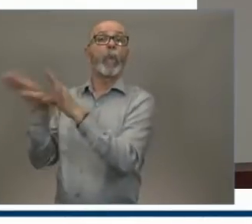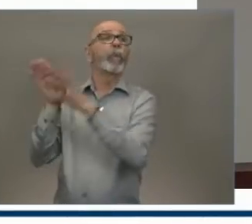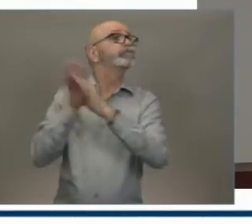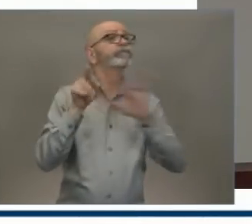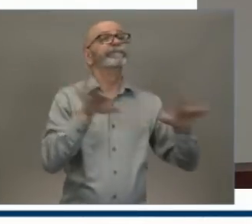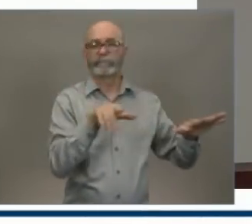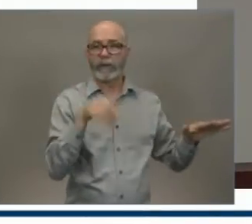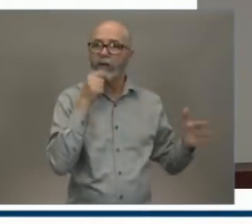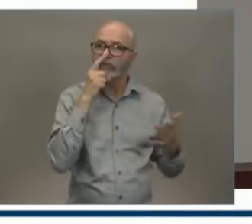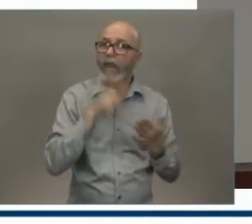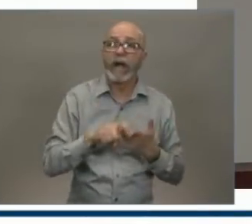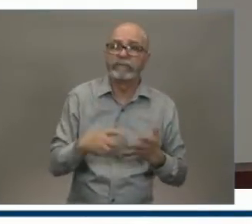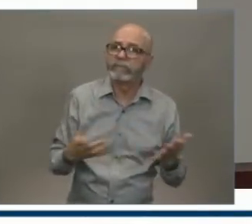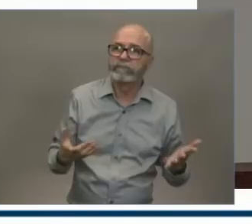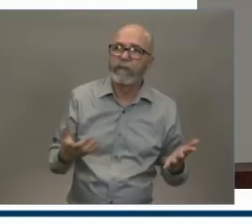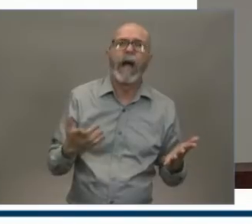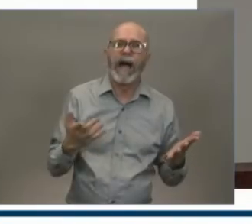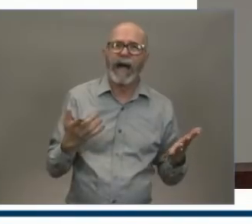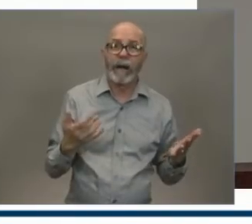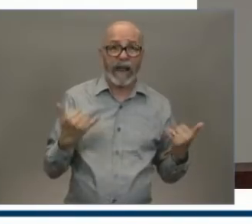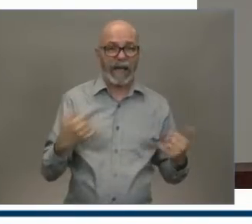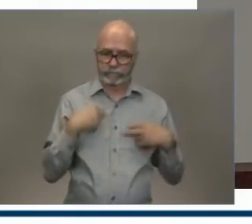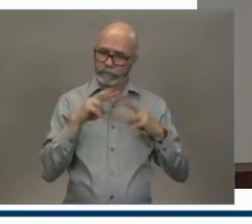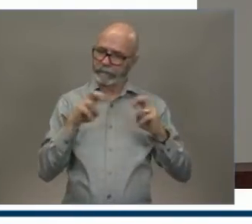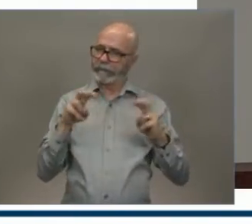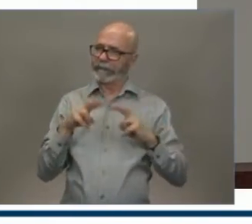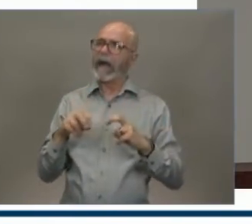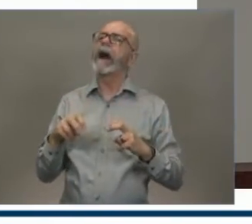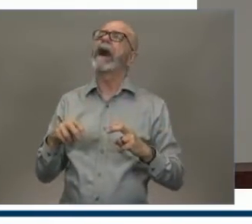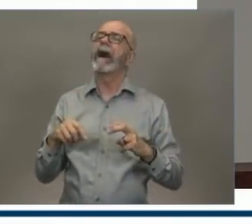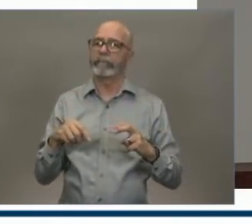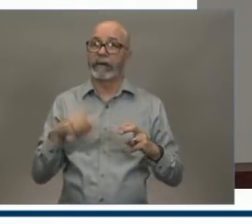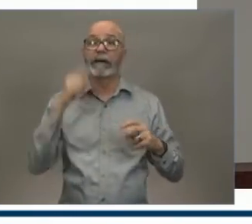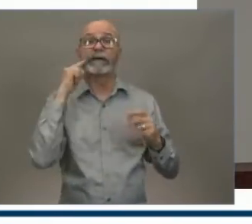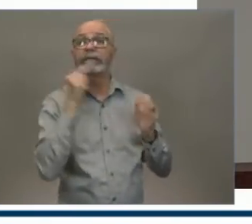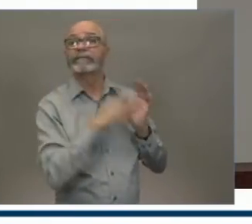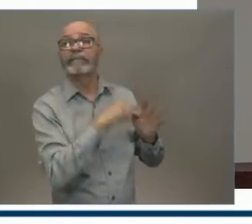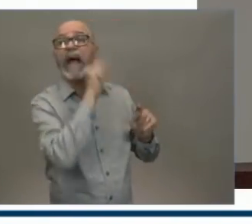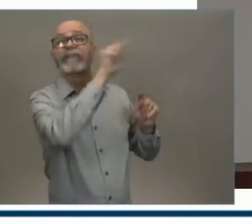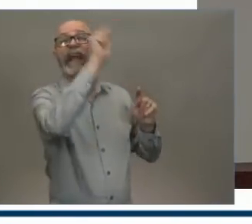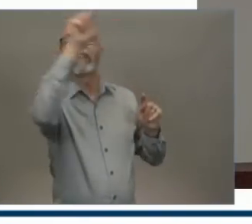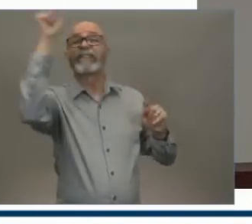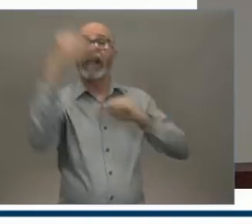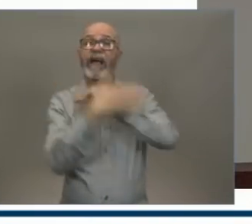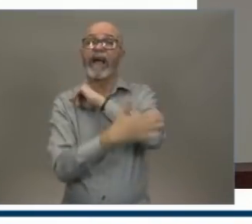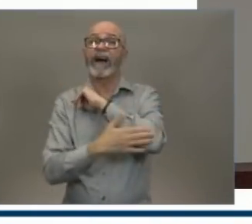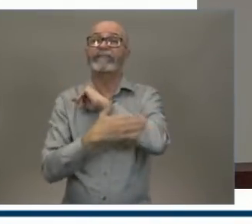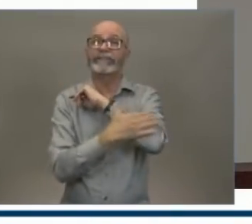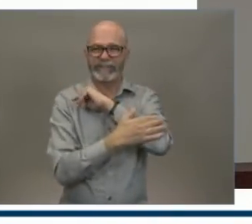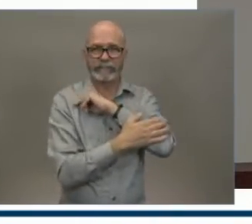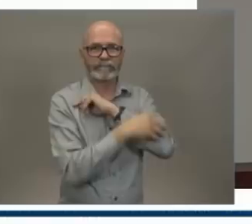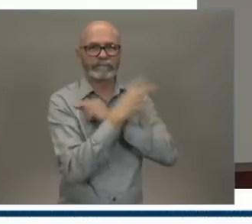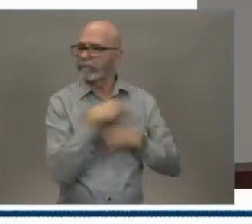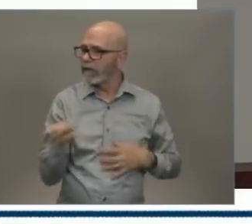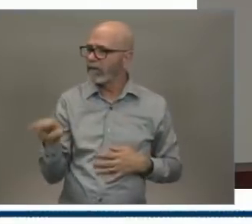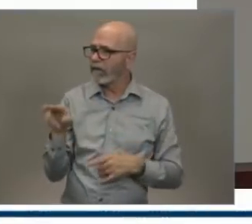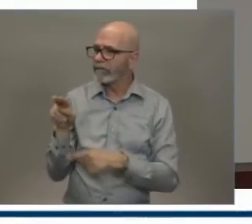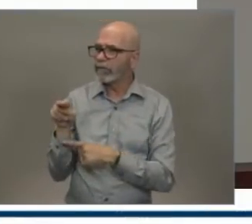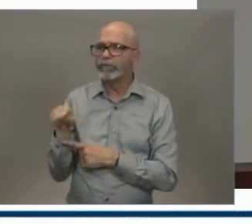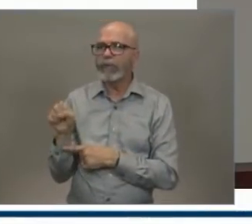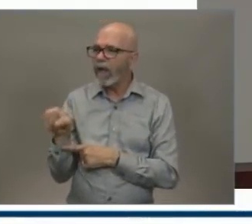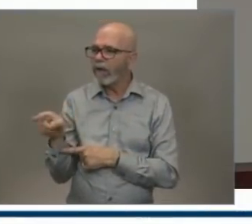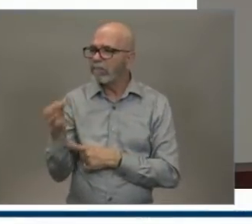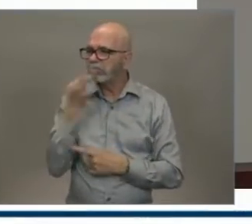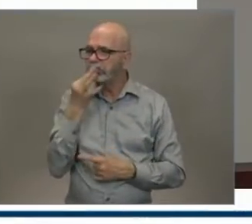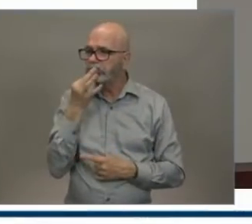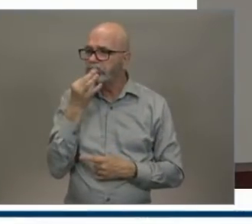and asking the question, how have we been so successful? And we know how we've done that, but we can't give up on that. We need to continue that